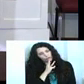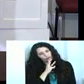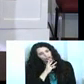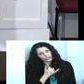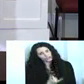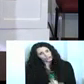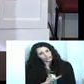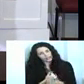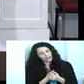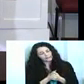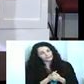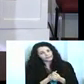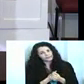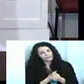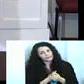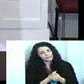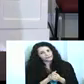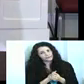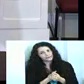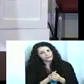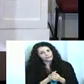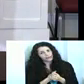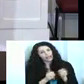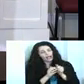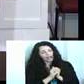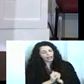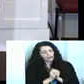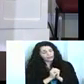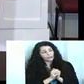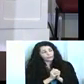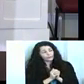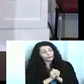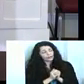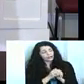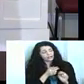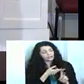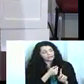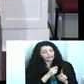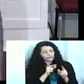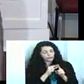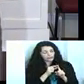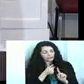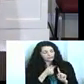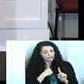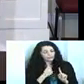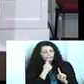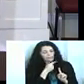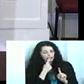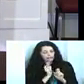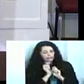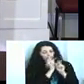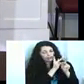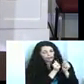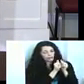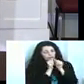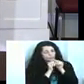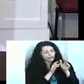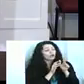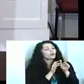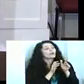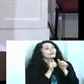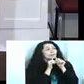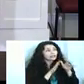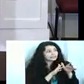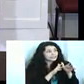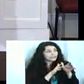day. Now, God, I pray that you would take the words that have come from my mouth, not allow them to return to you without blessing us, without